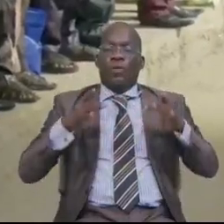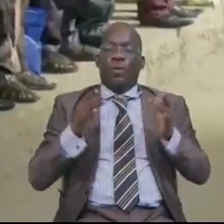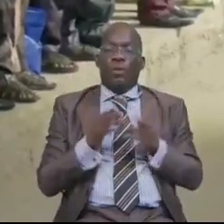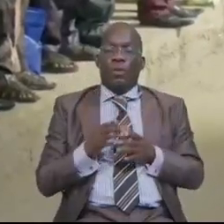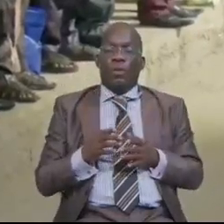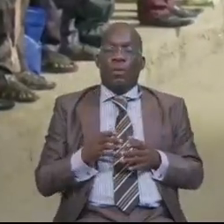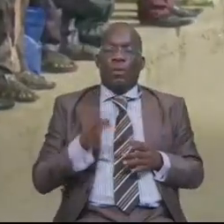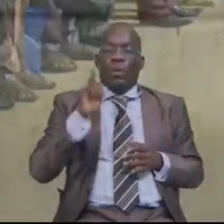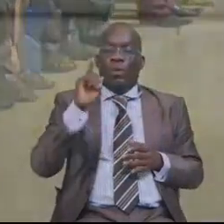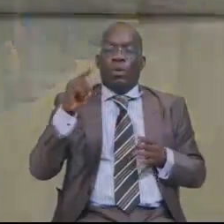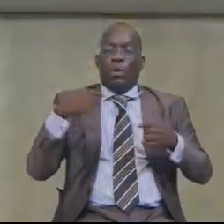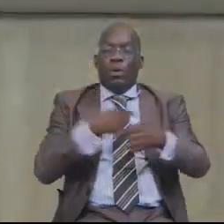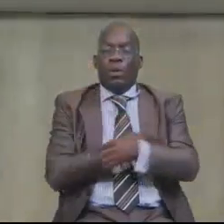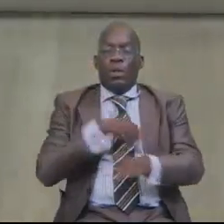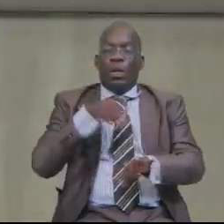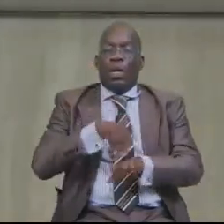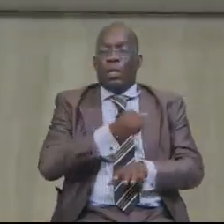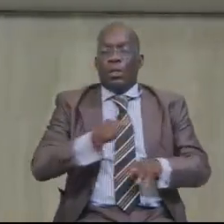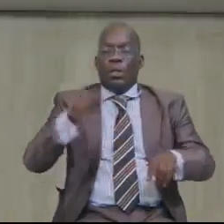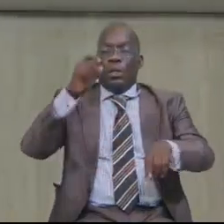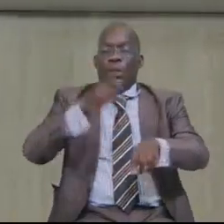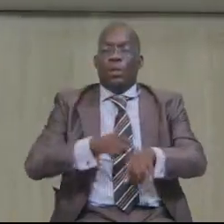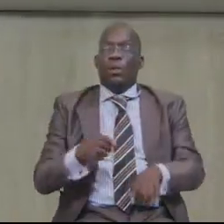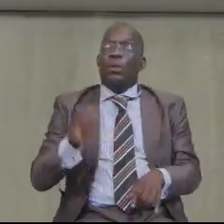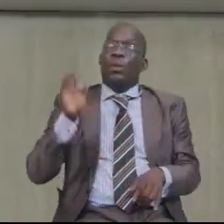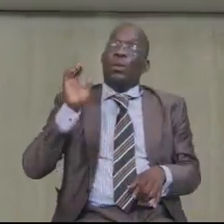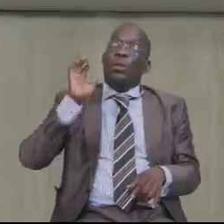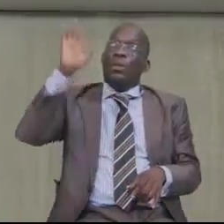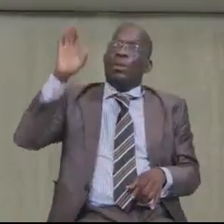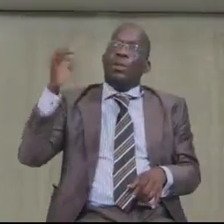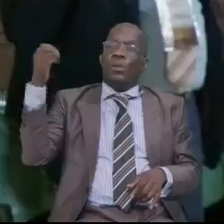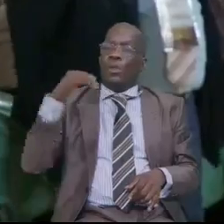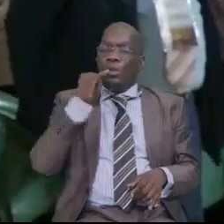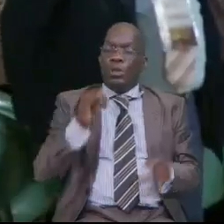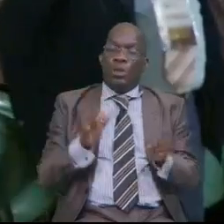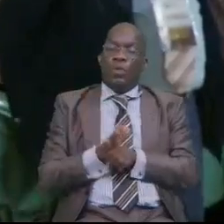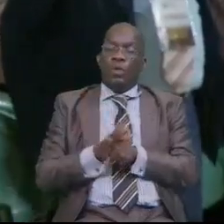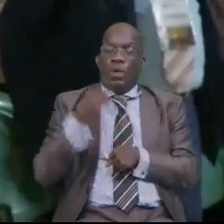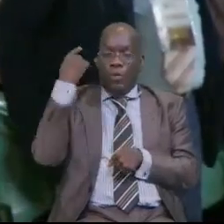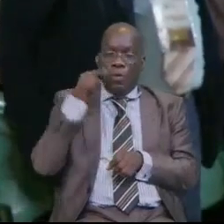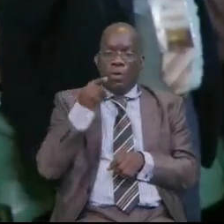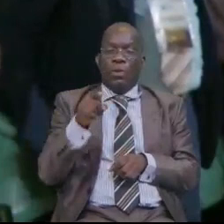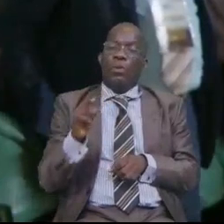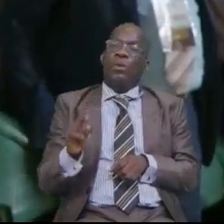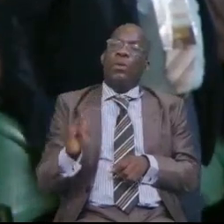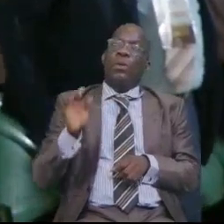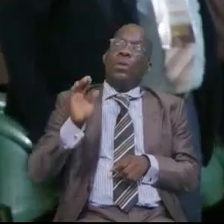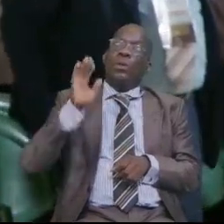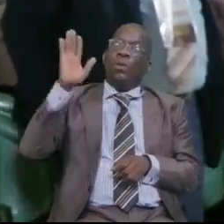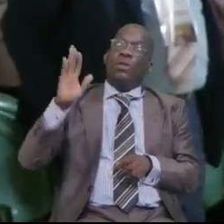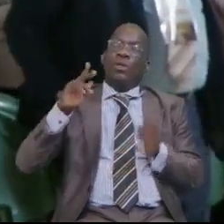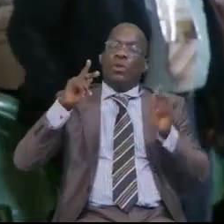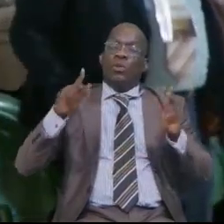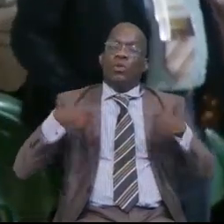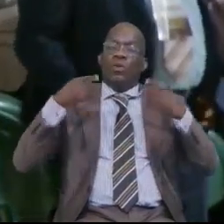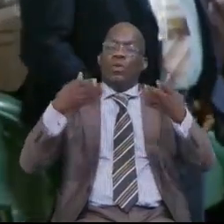One day at a time, His grace is sufficient for you. His provision is sufficient for